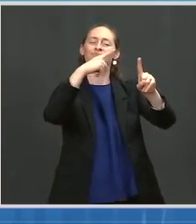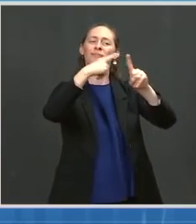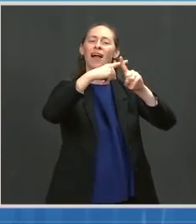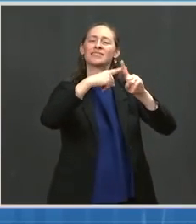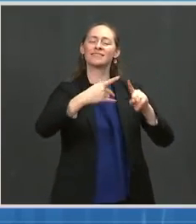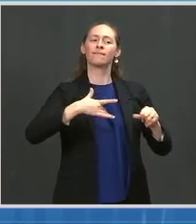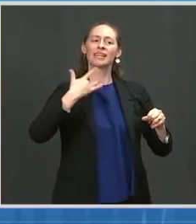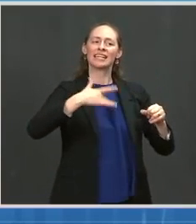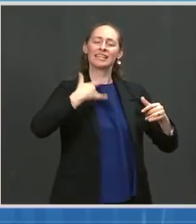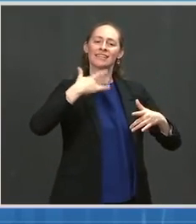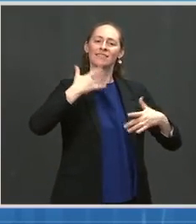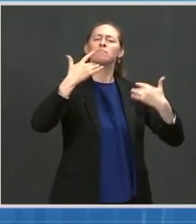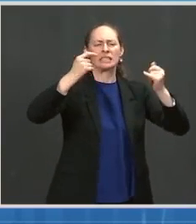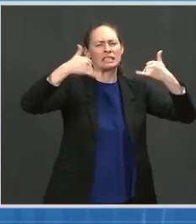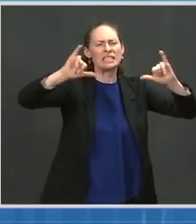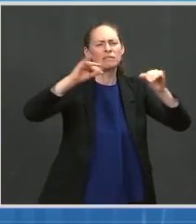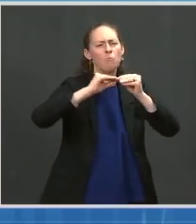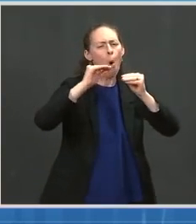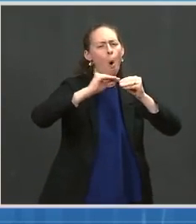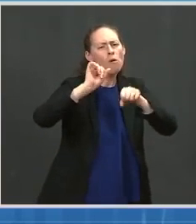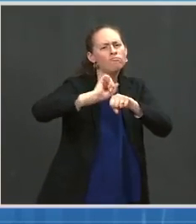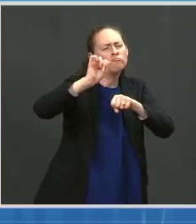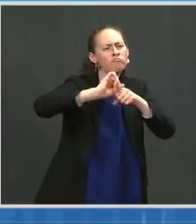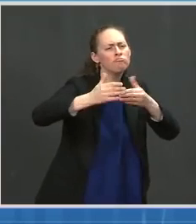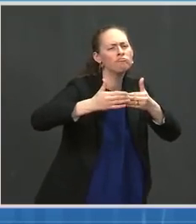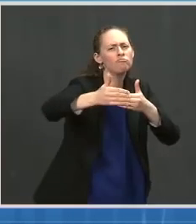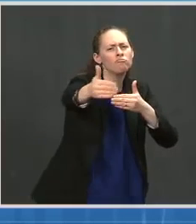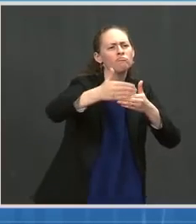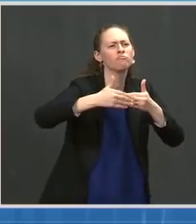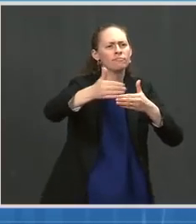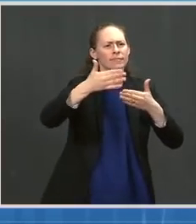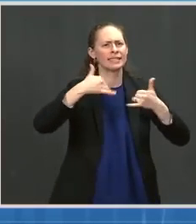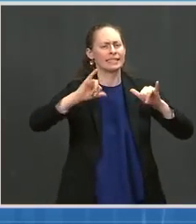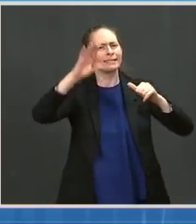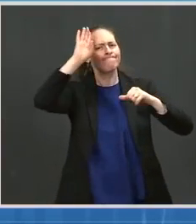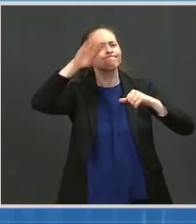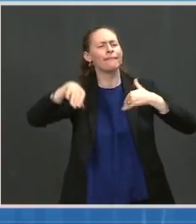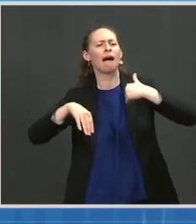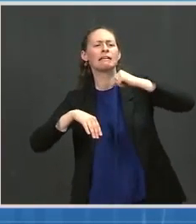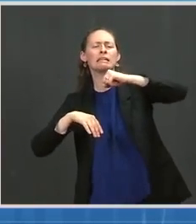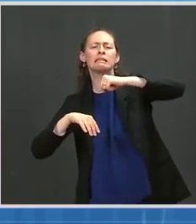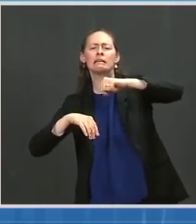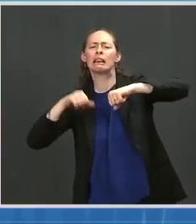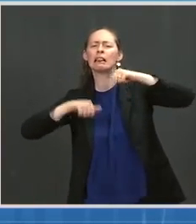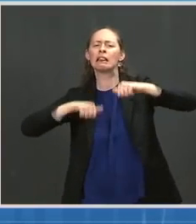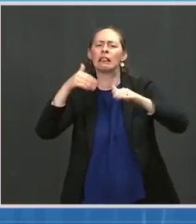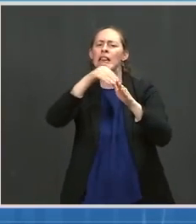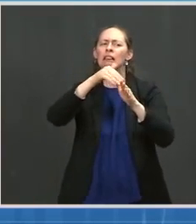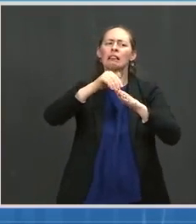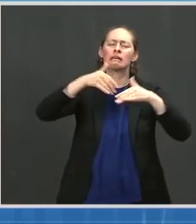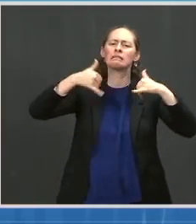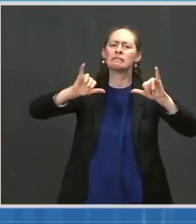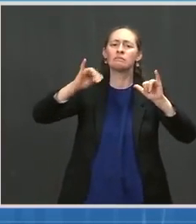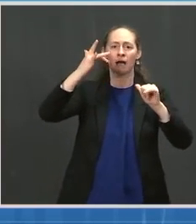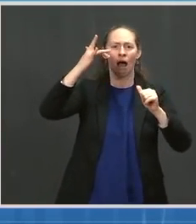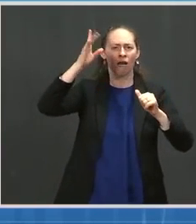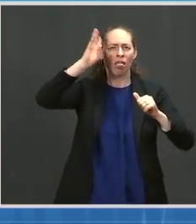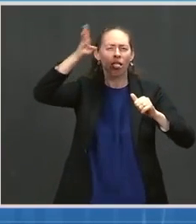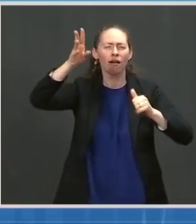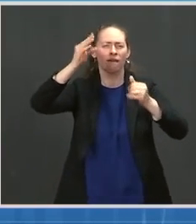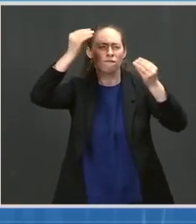to do. Millions of people still have questions about the vaccine, and misinformation and disinformation continues to